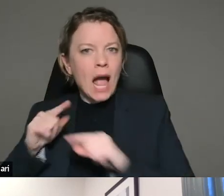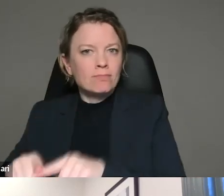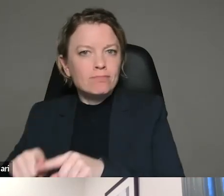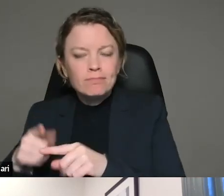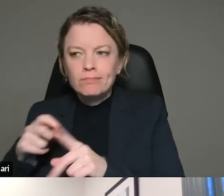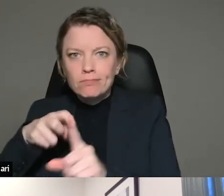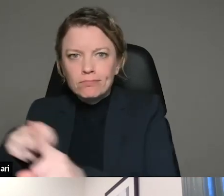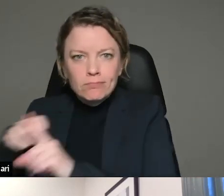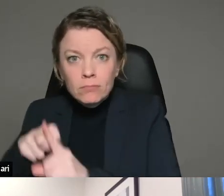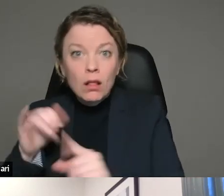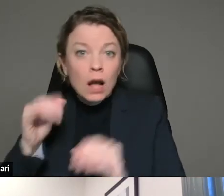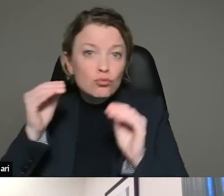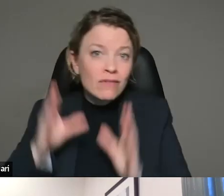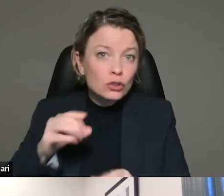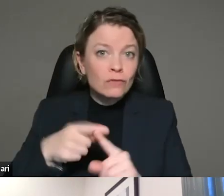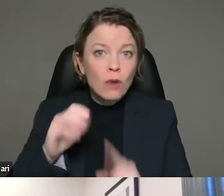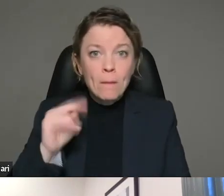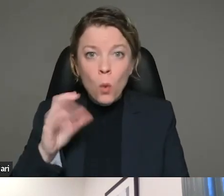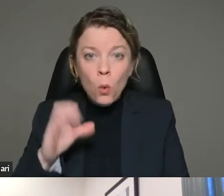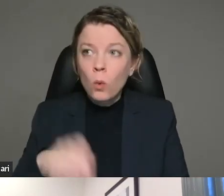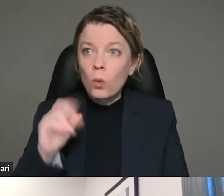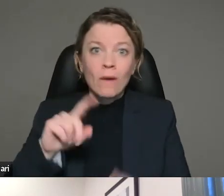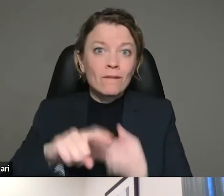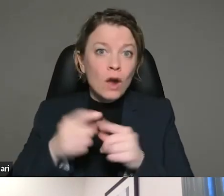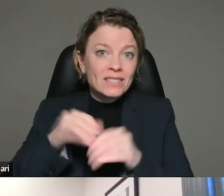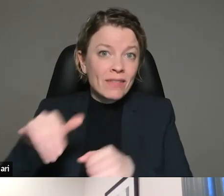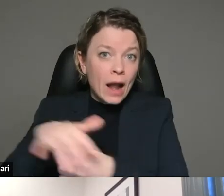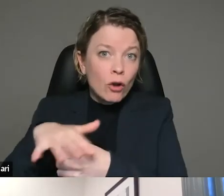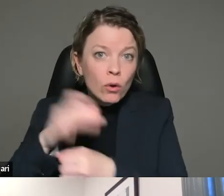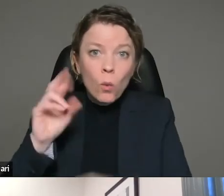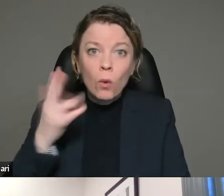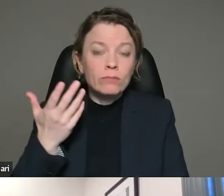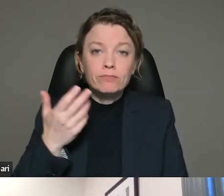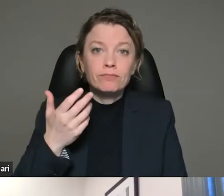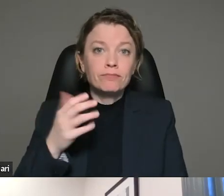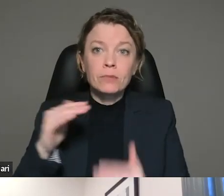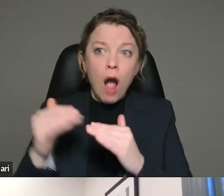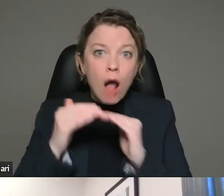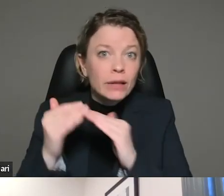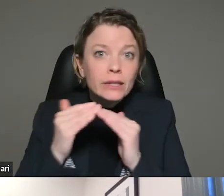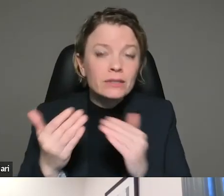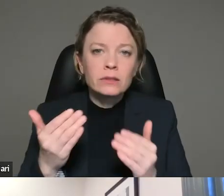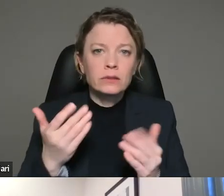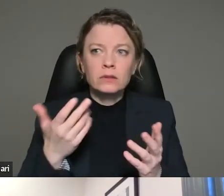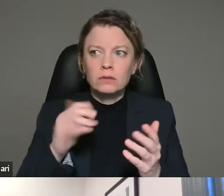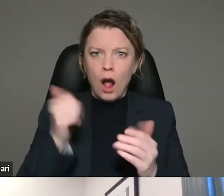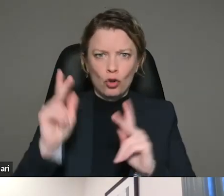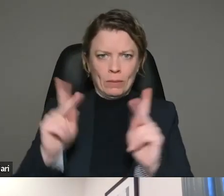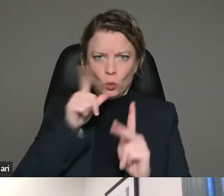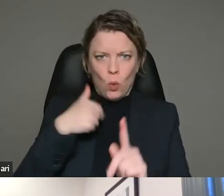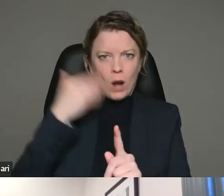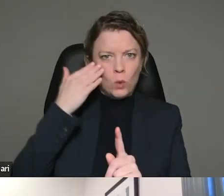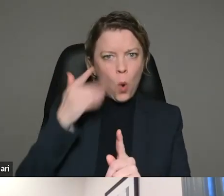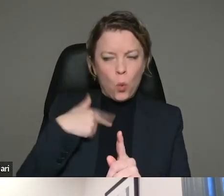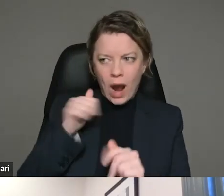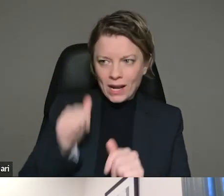was professors at Mount Holyoke or friends in the area or colleagues or everybody else to help me say,